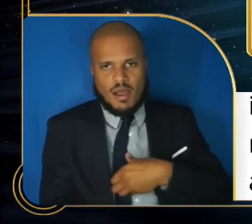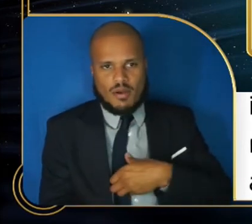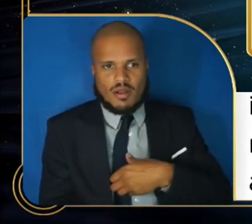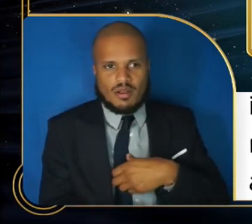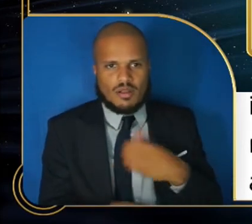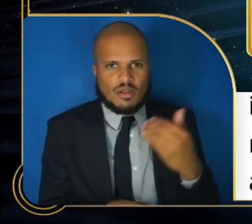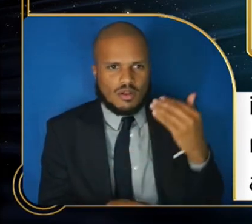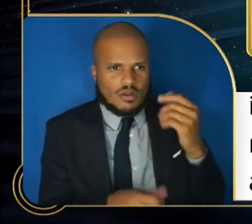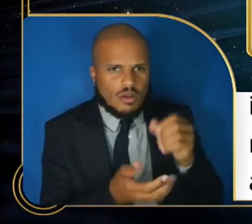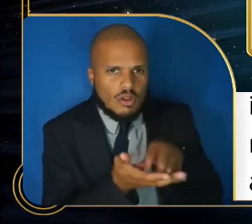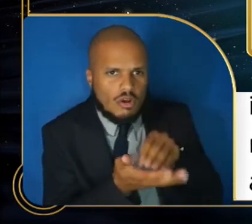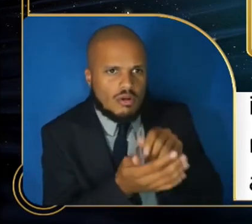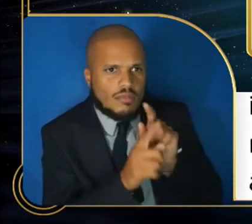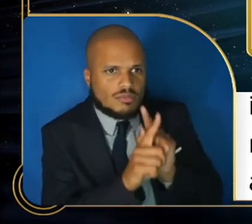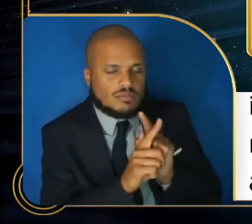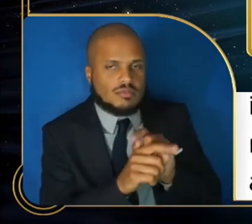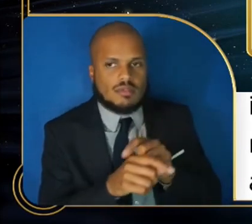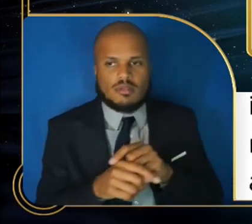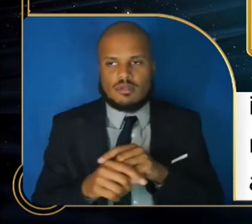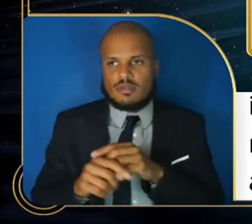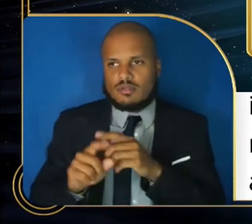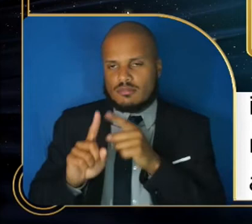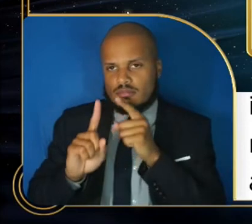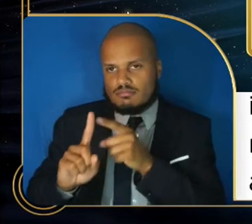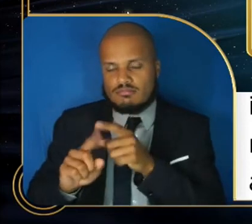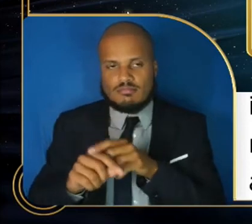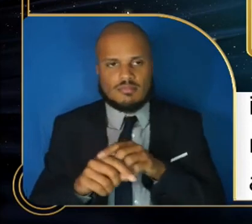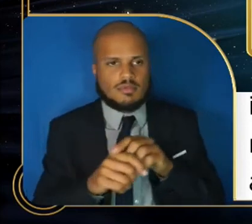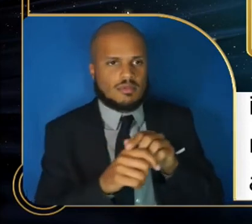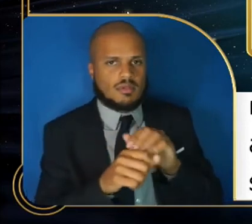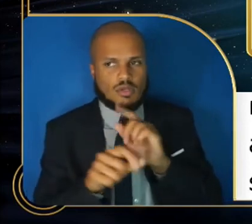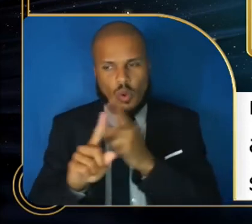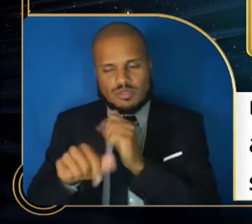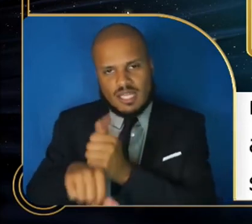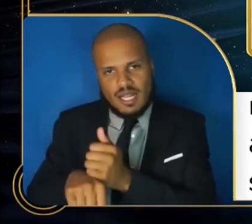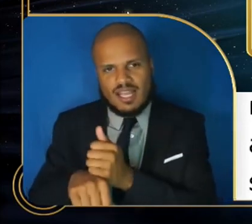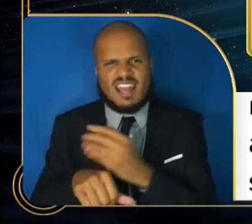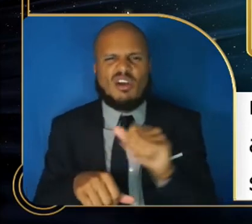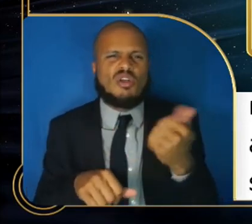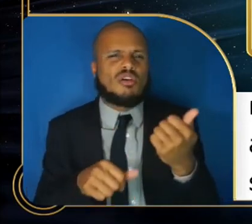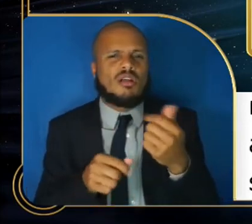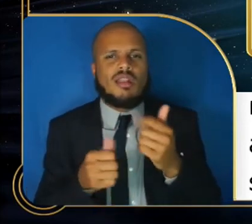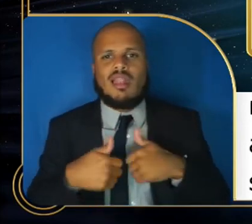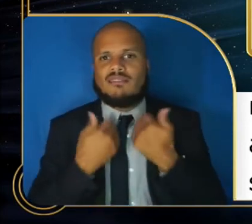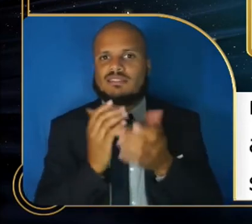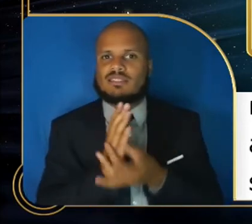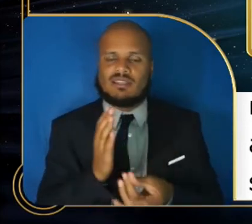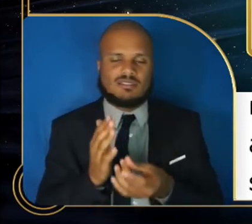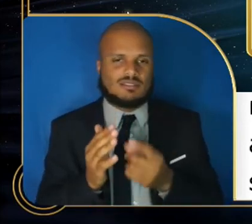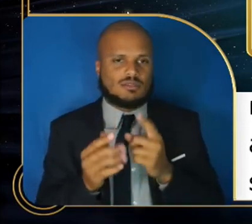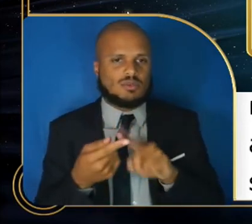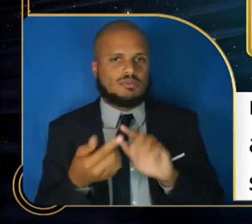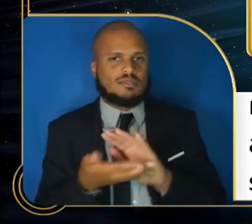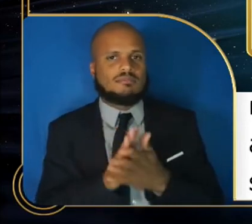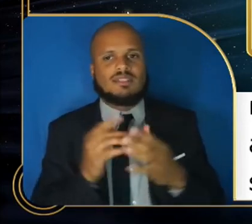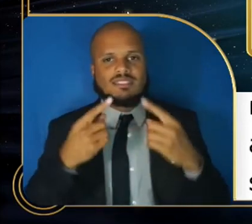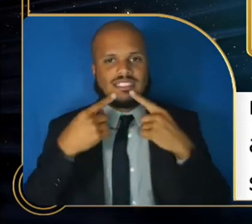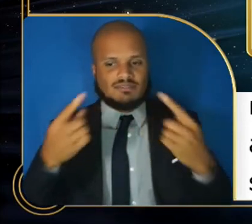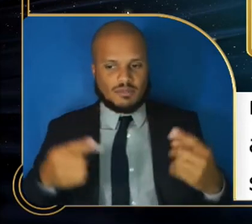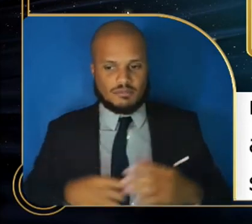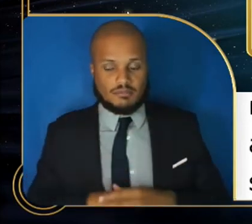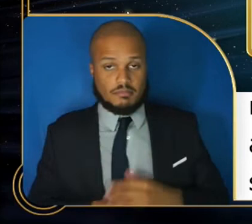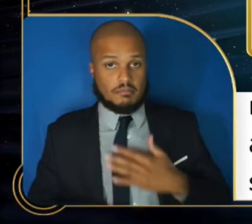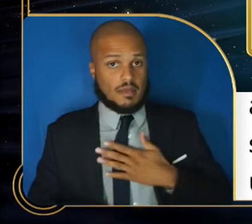resilience, goal setting, and other lifelong skills needed to just be successful in all aspects of life. It was also my